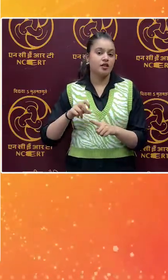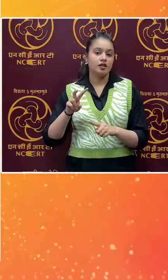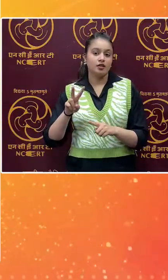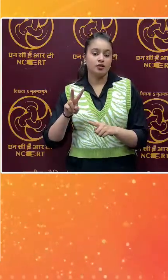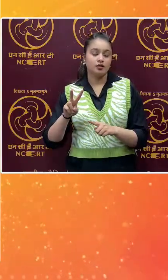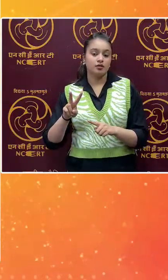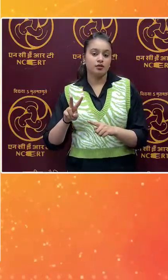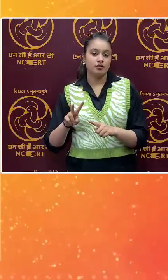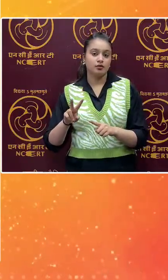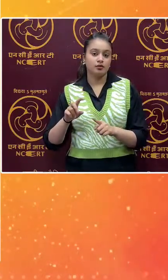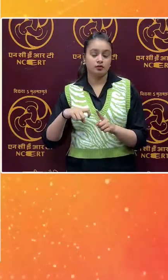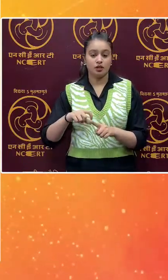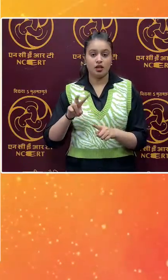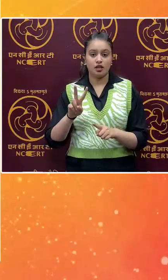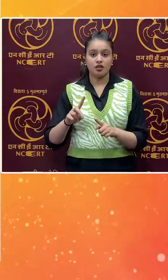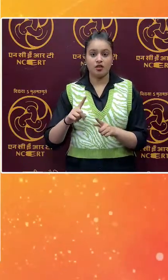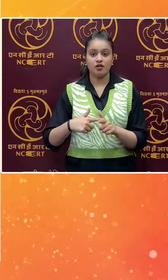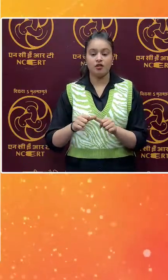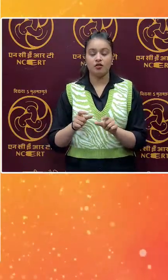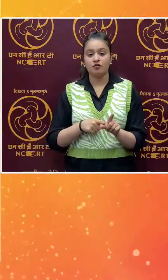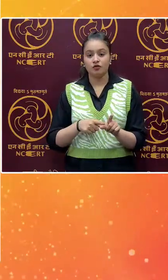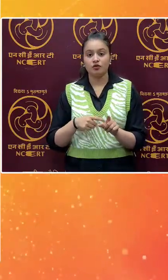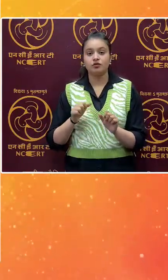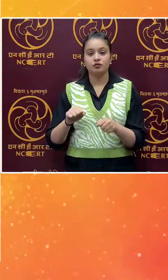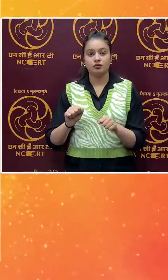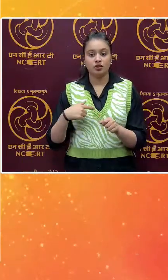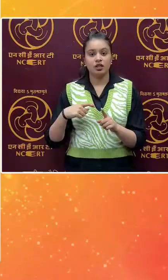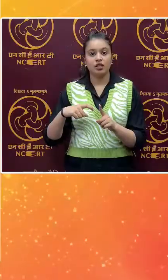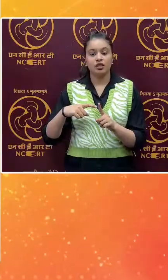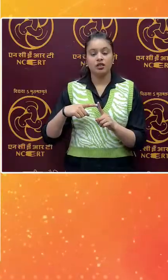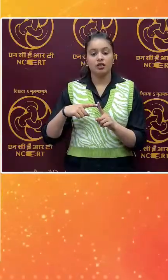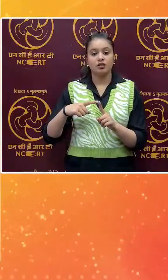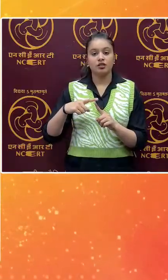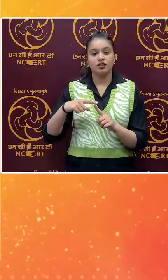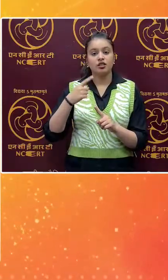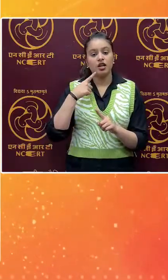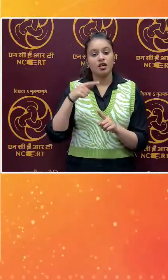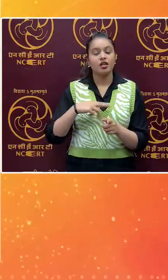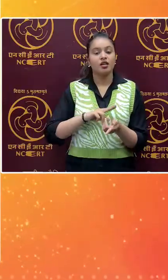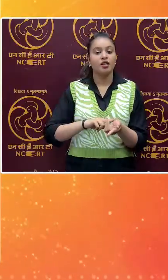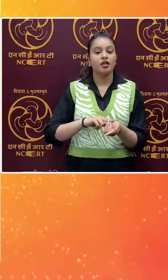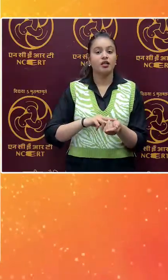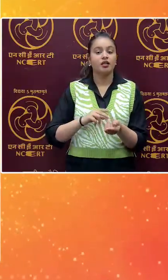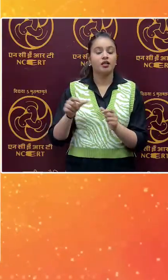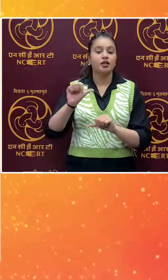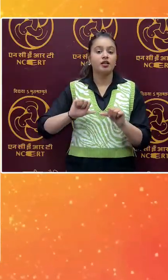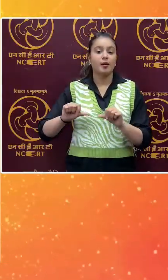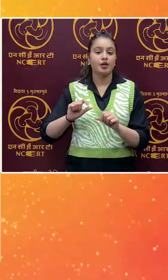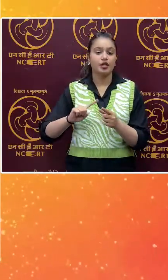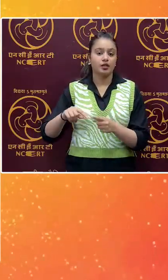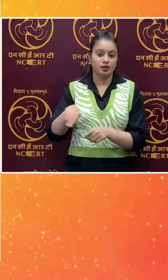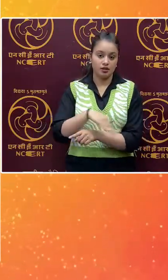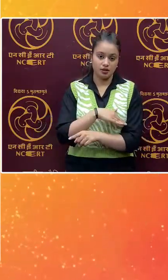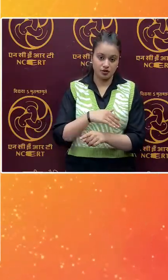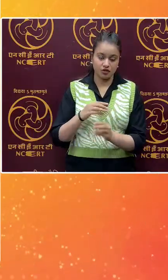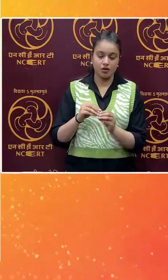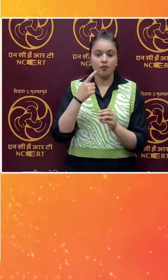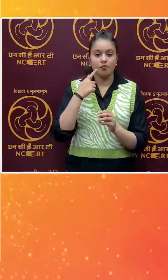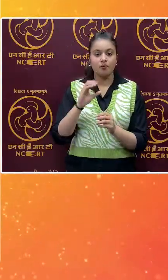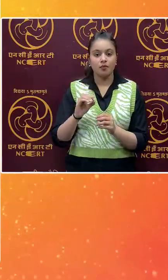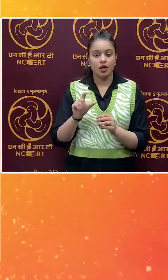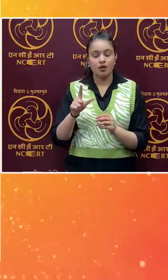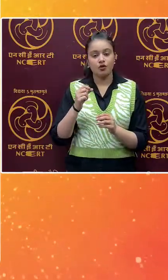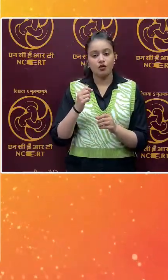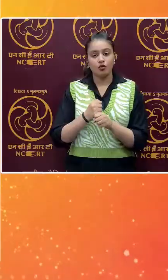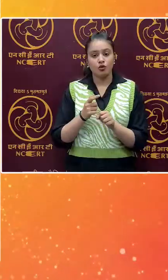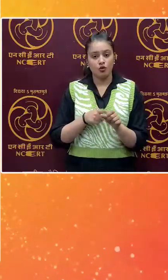K. Vijayaraghavan was a student with me at TIFR. He is a chemical engineer who joined Siddiqui's molecular biology,